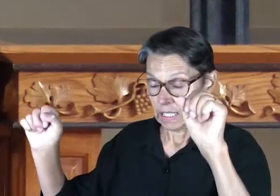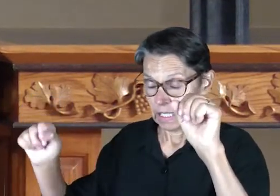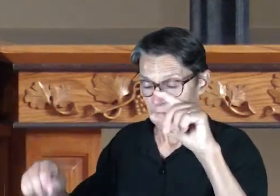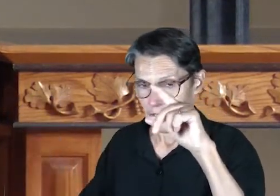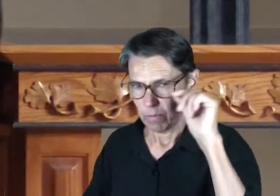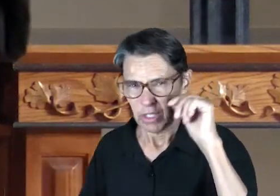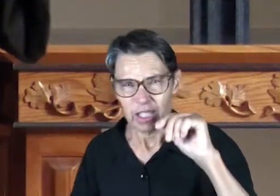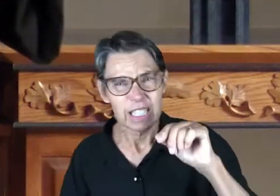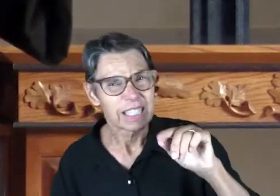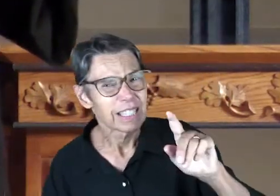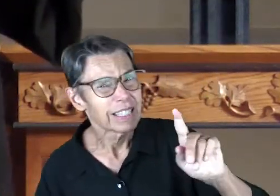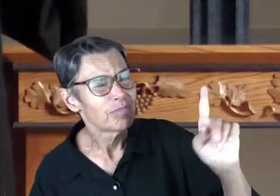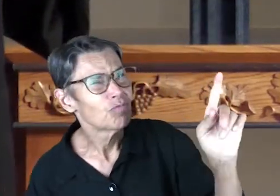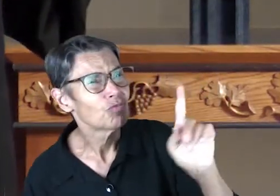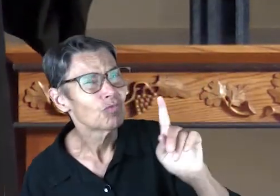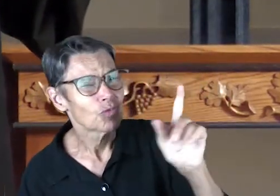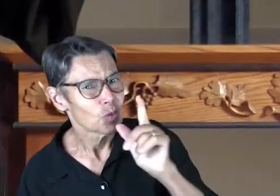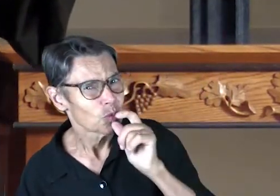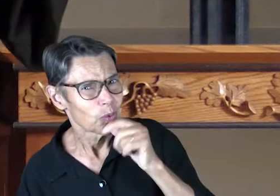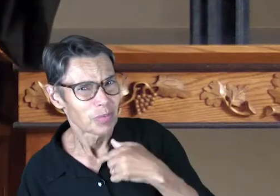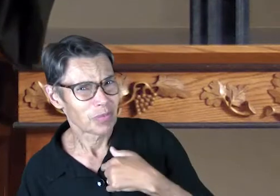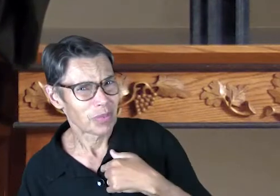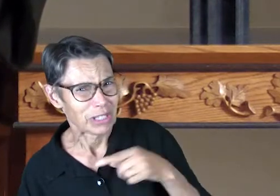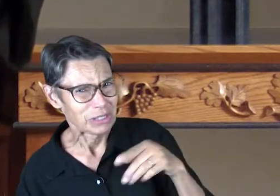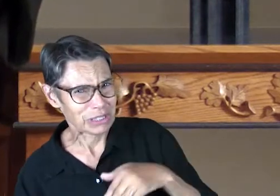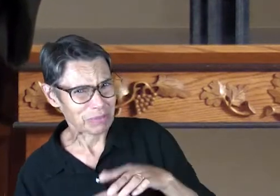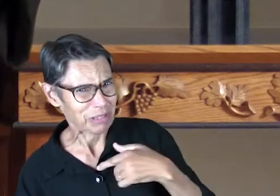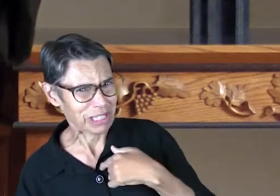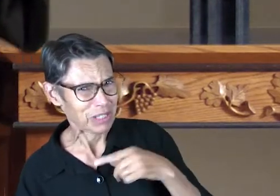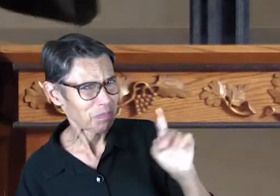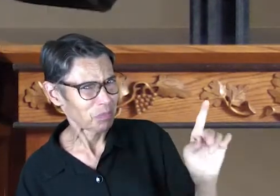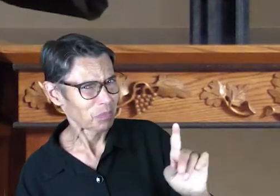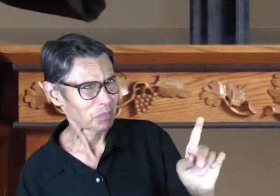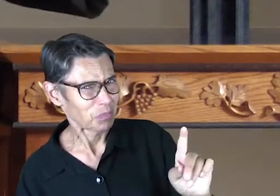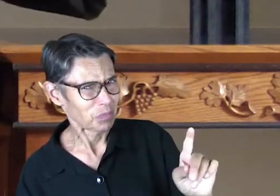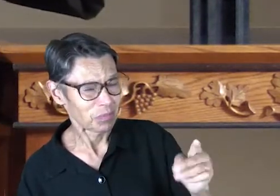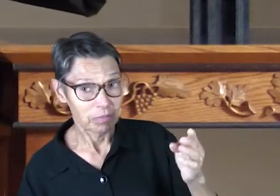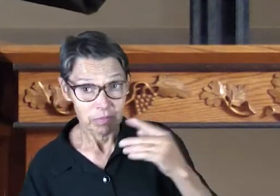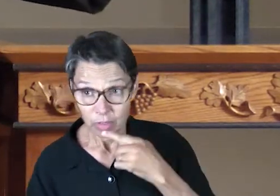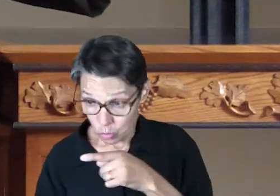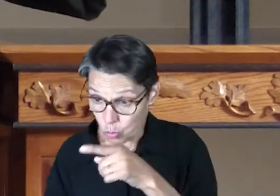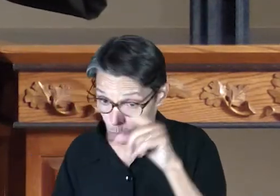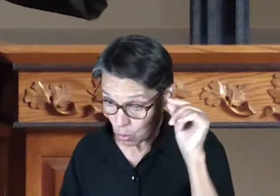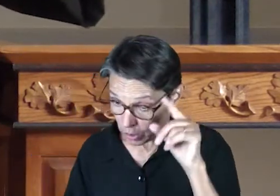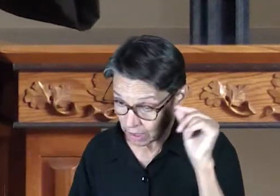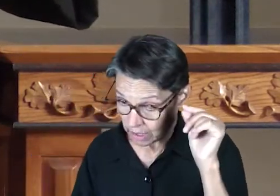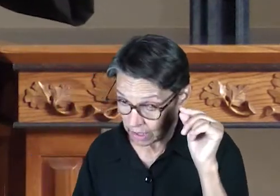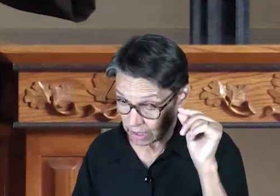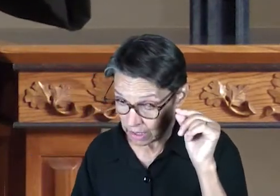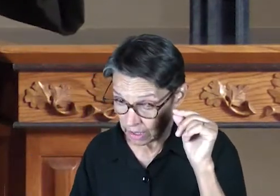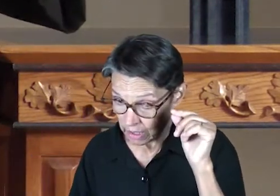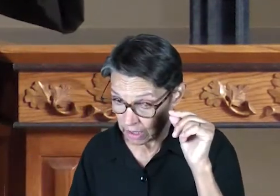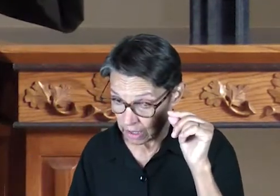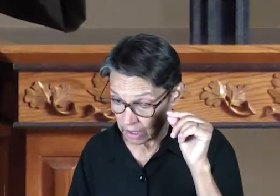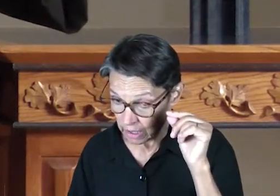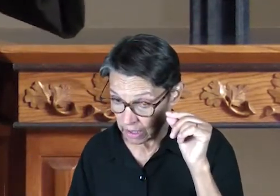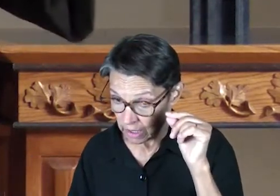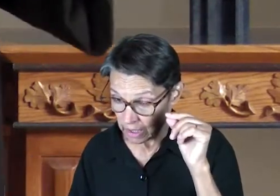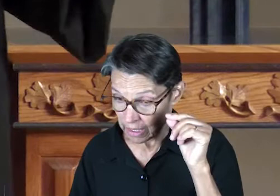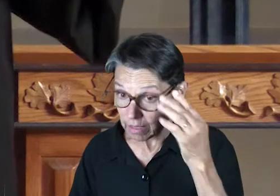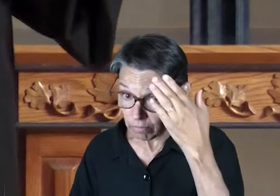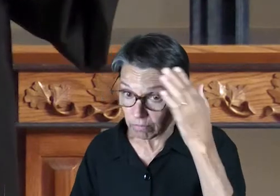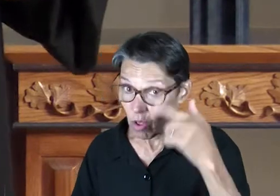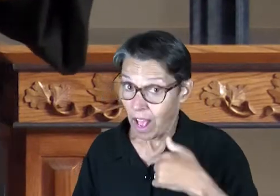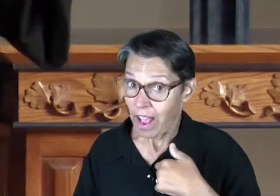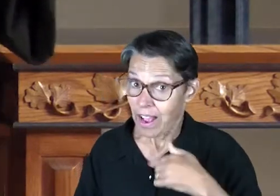who am I that you would send me? And God says, you're Moses, but